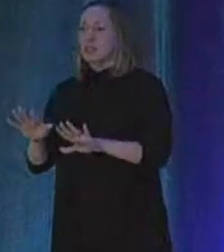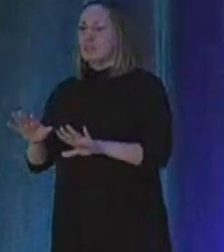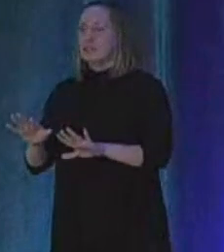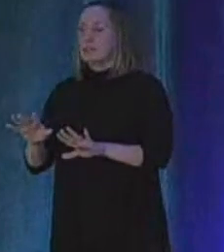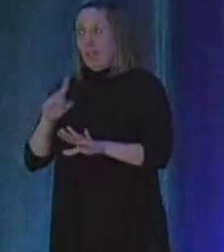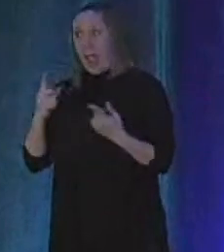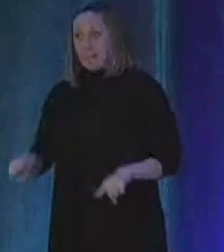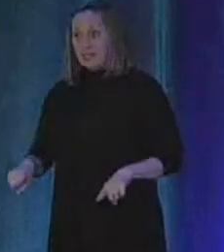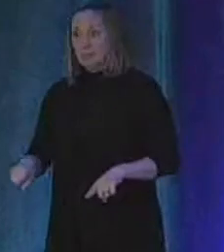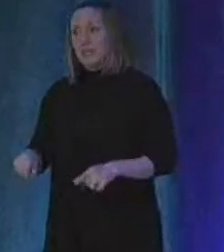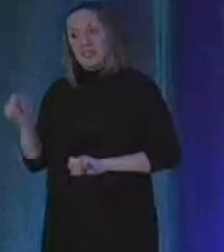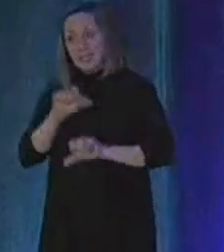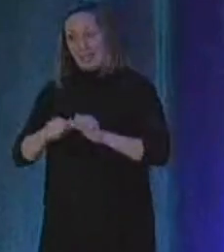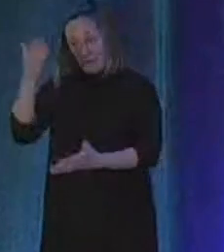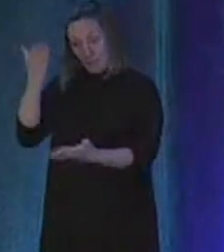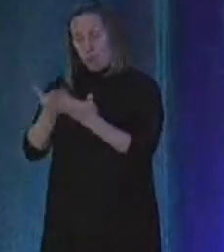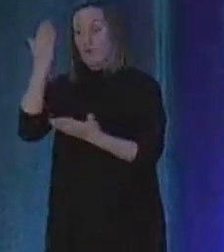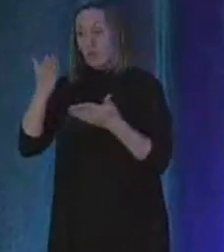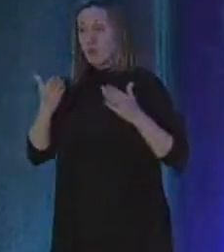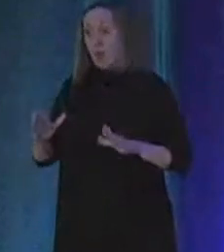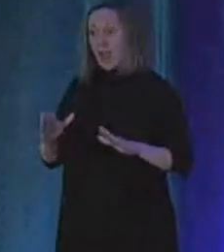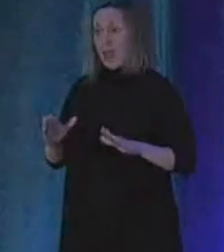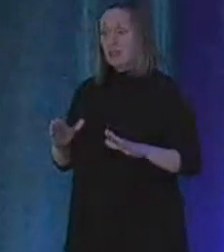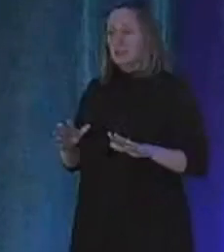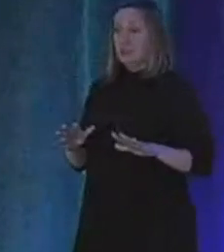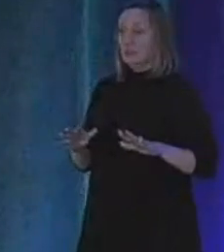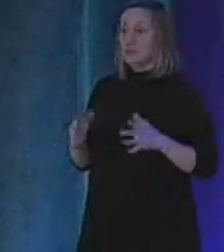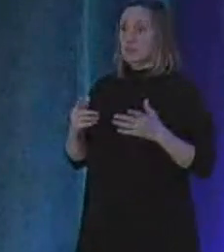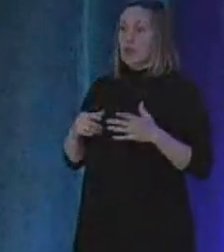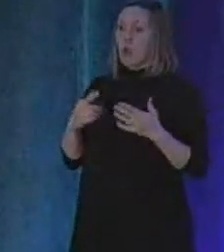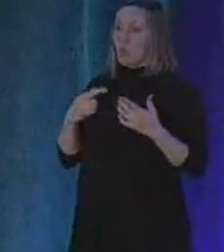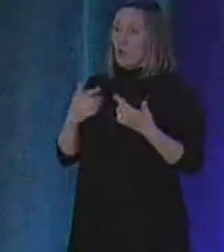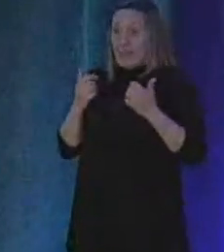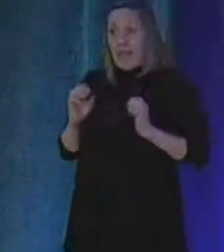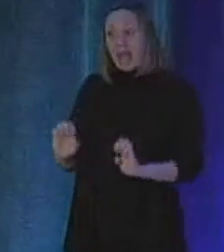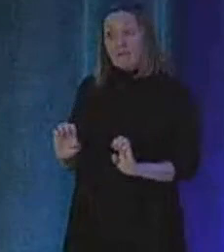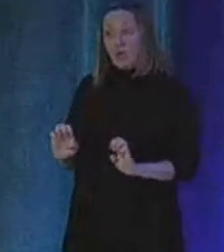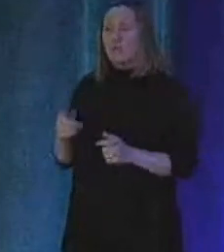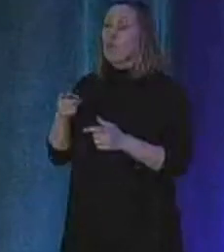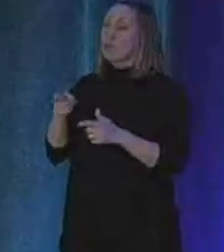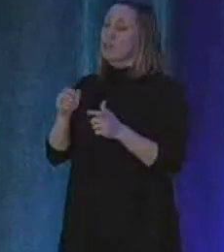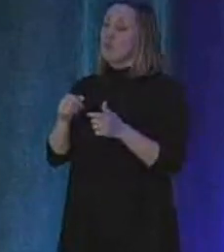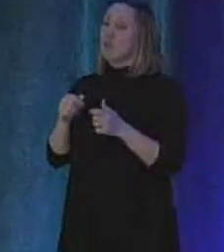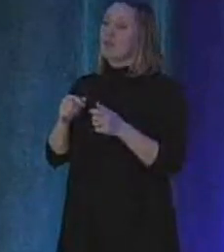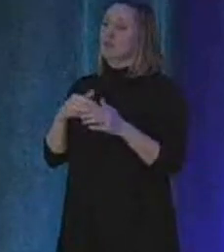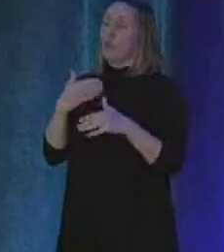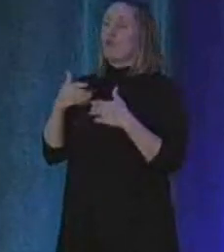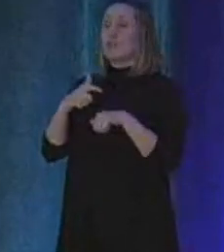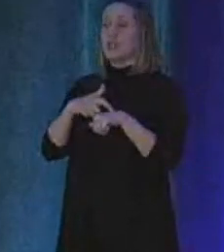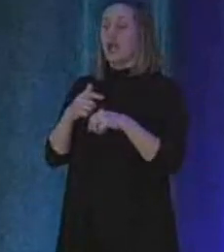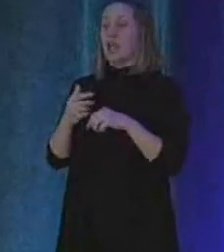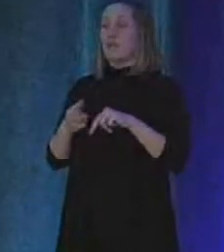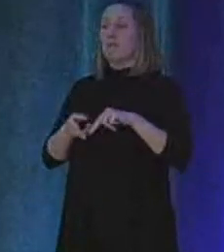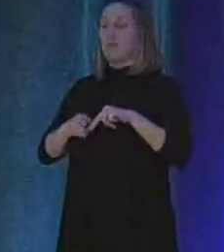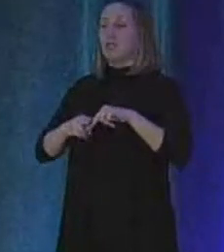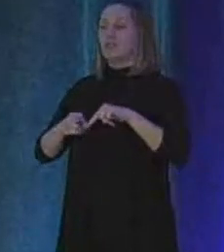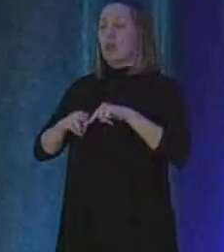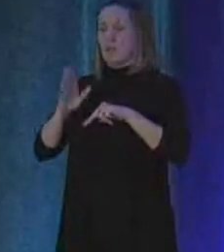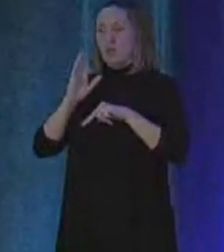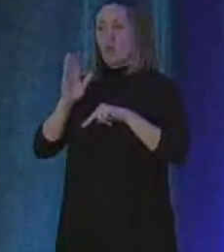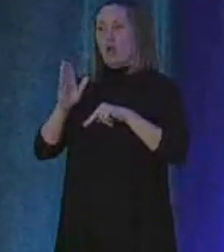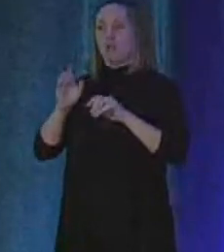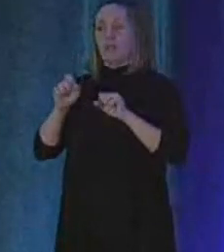scientifically proven way to, with a concerted effort, be able to, over time, build up some